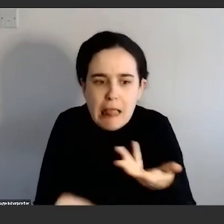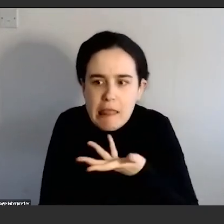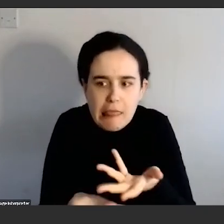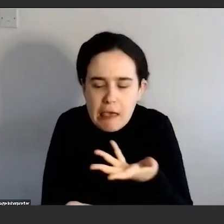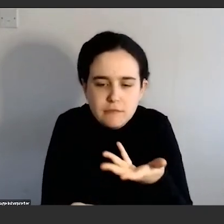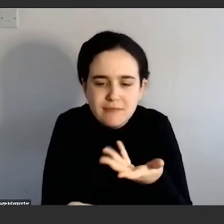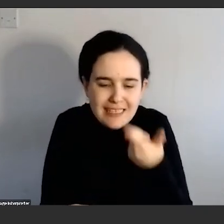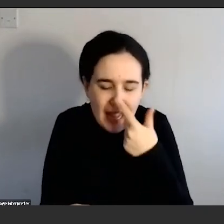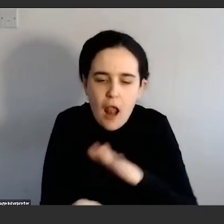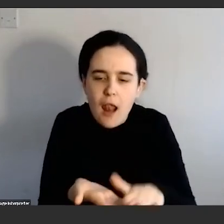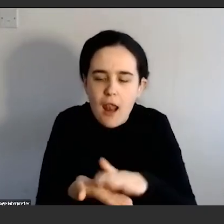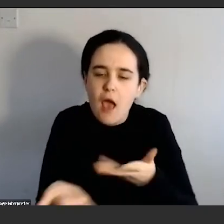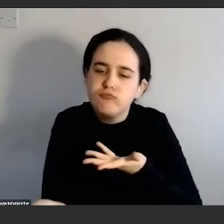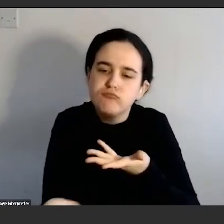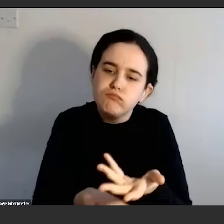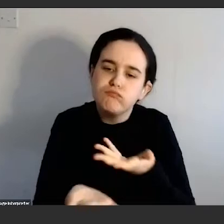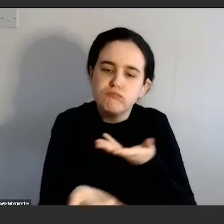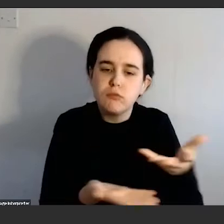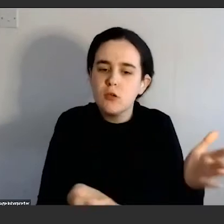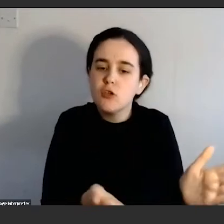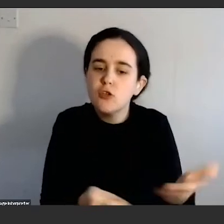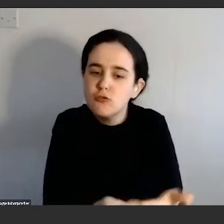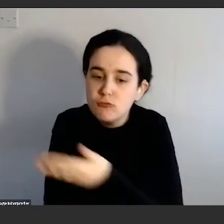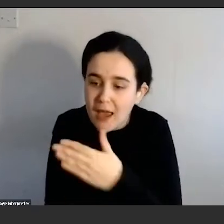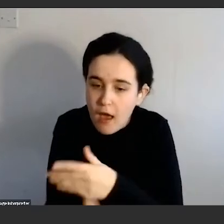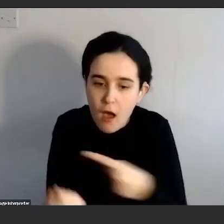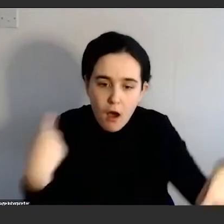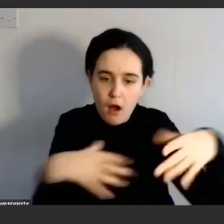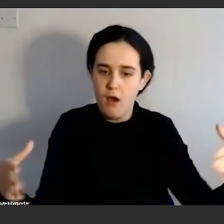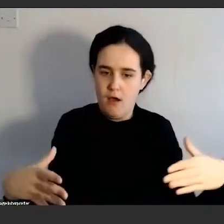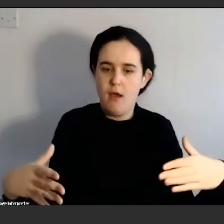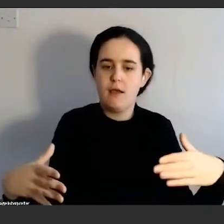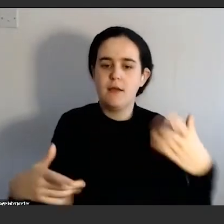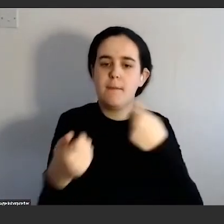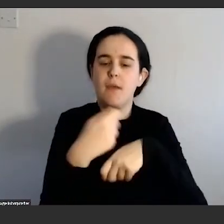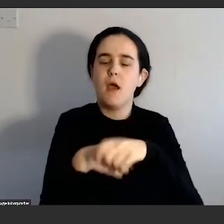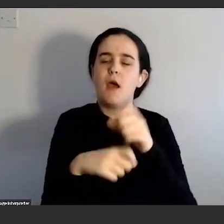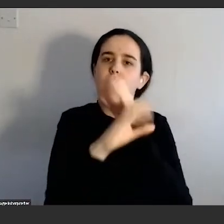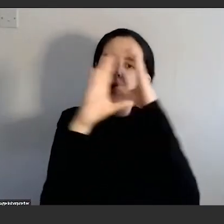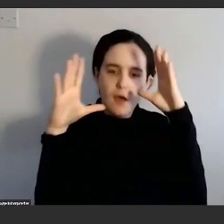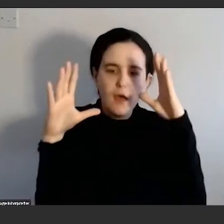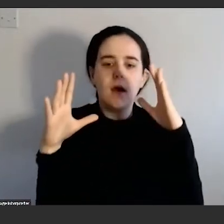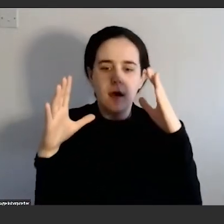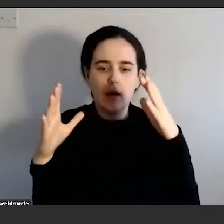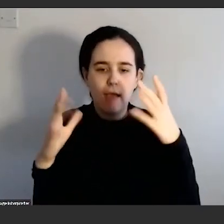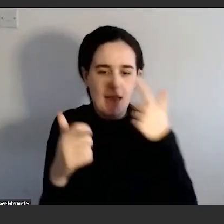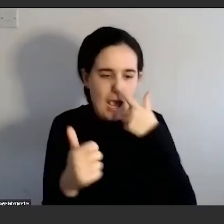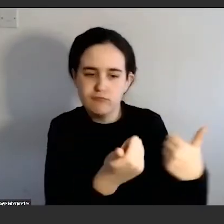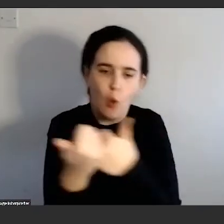child. And that creates difficulties also being able to